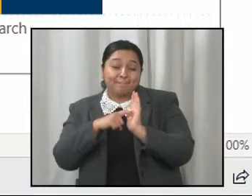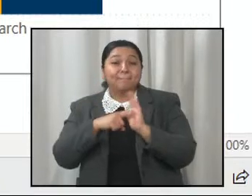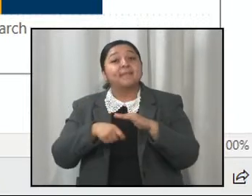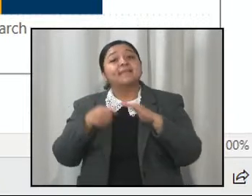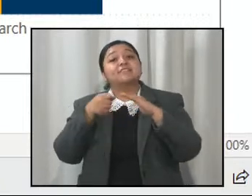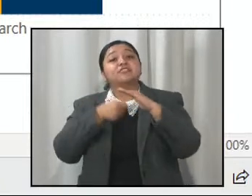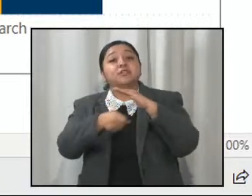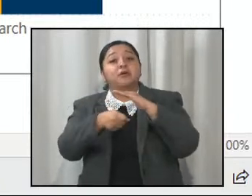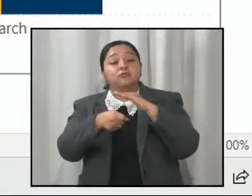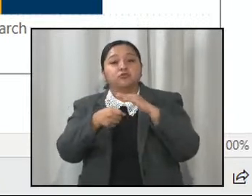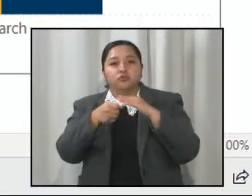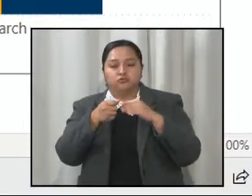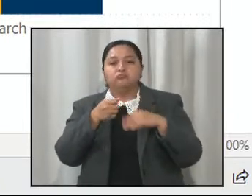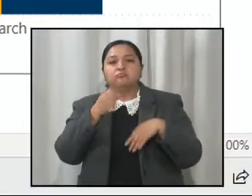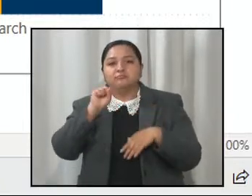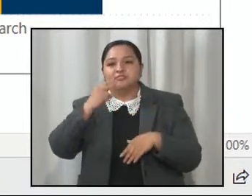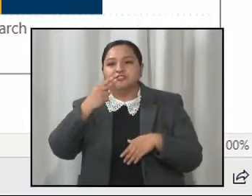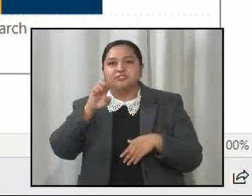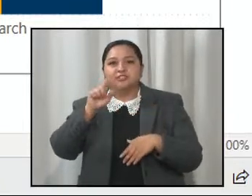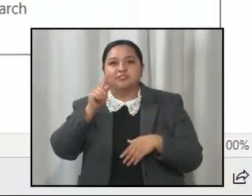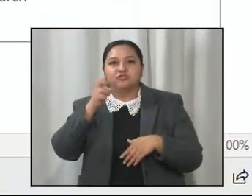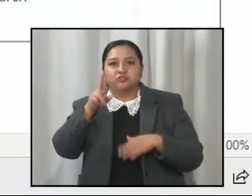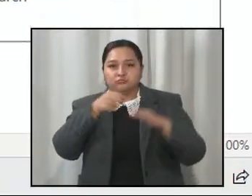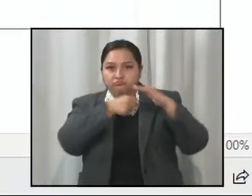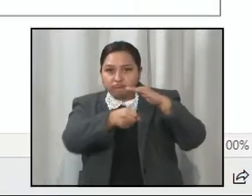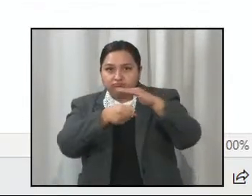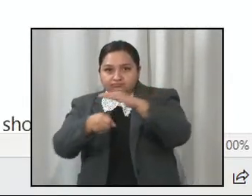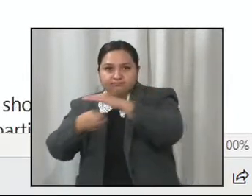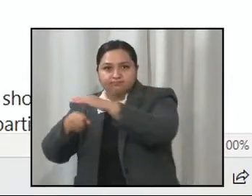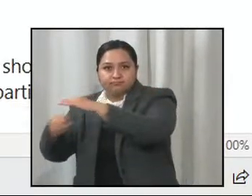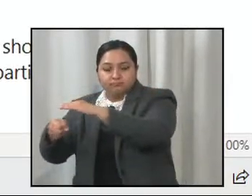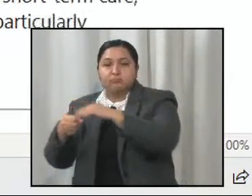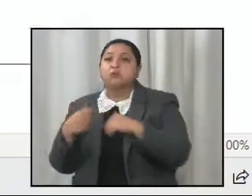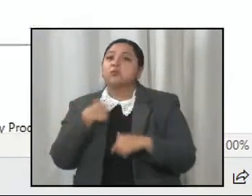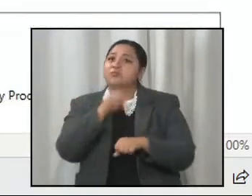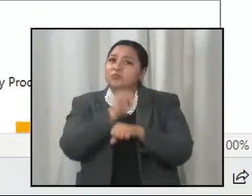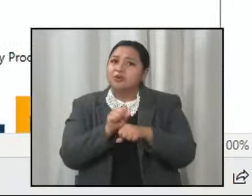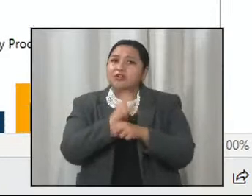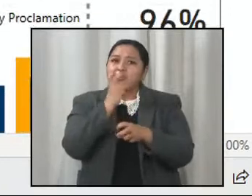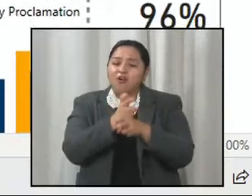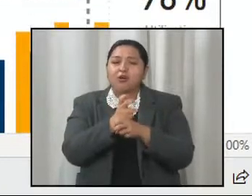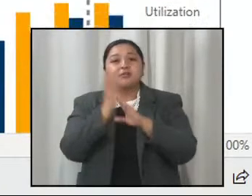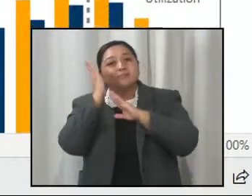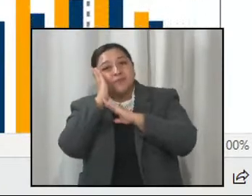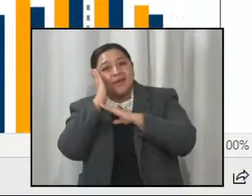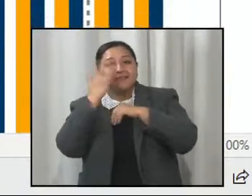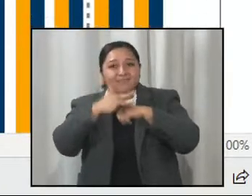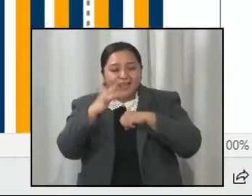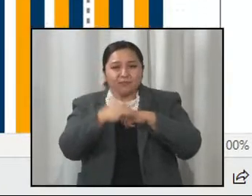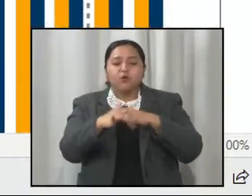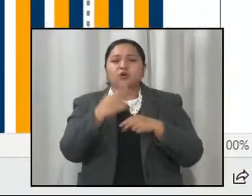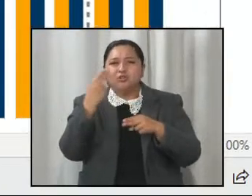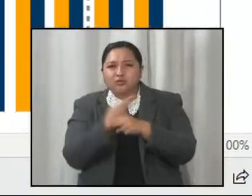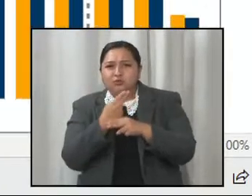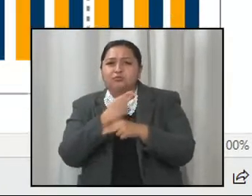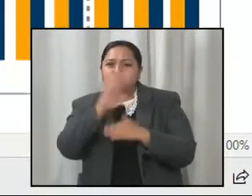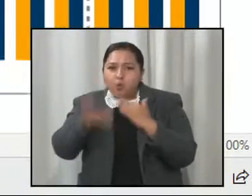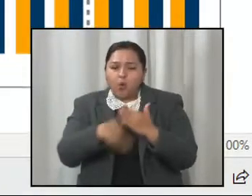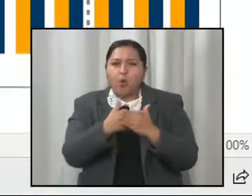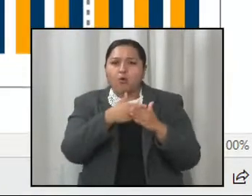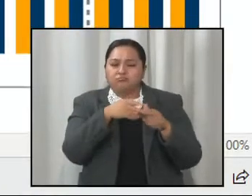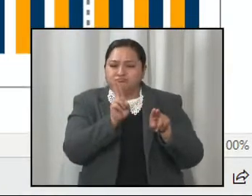have been hard at work to expand shelter beds and utilize to the fullest extent possible those that are